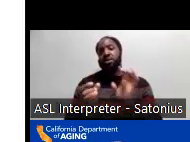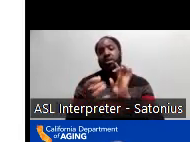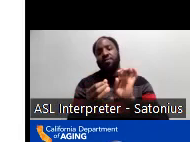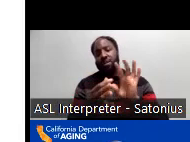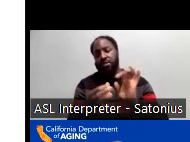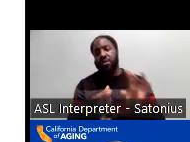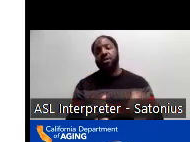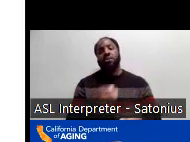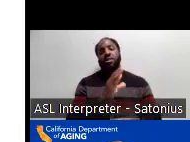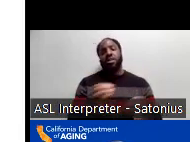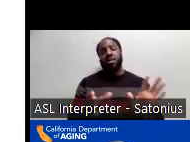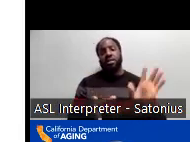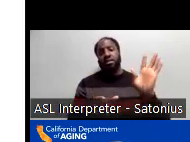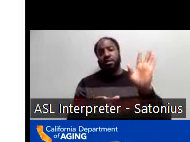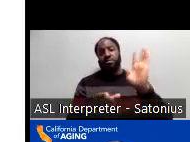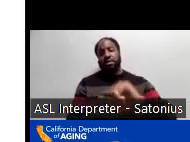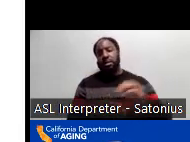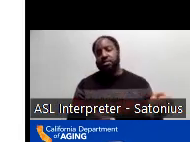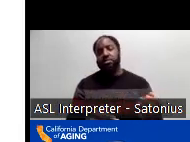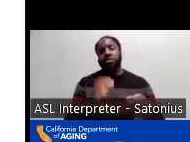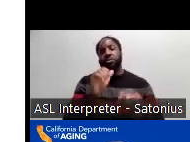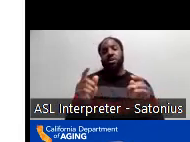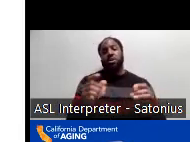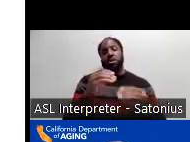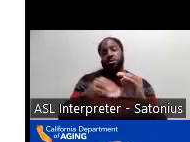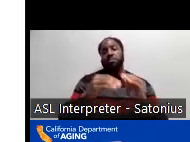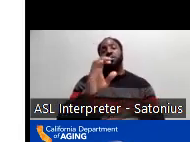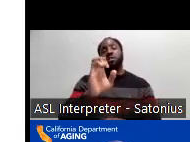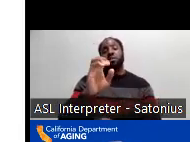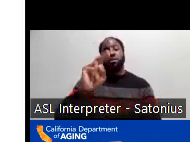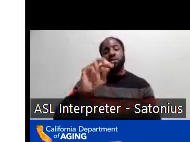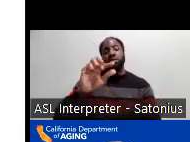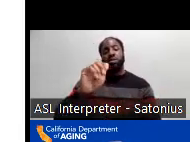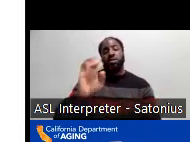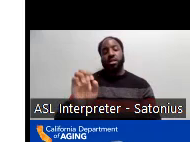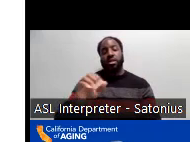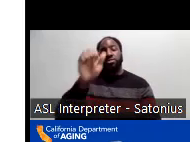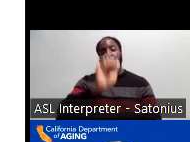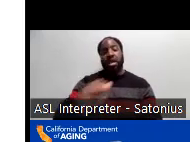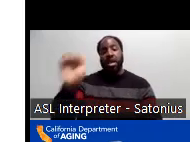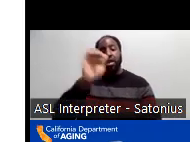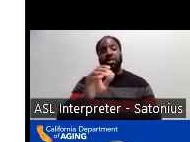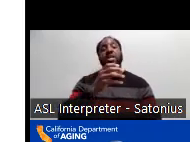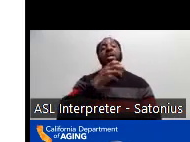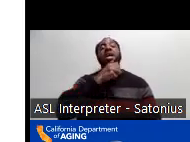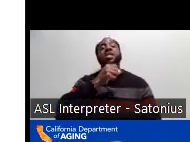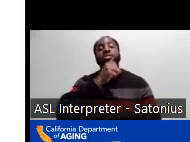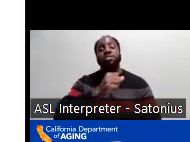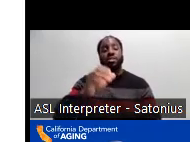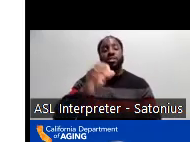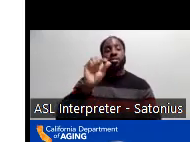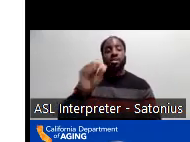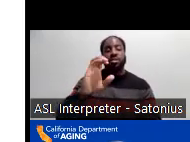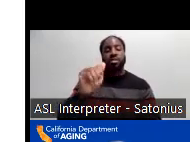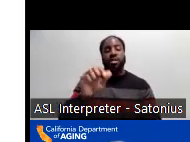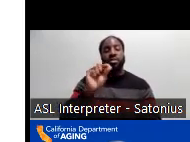input and engagement. You can always email us at engage@aging.ca.gov if you have additional comments you'd like to share. I'm going to go ahead and